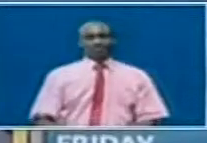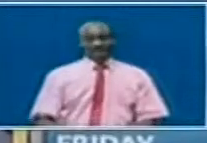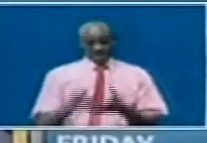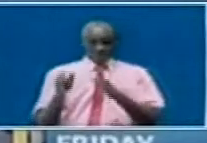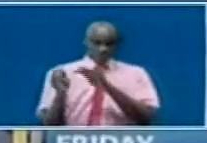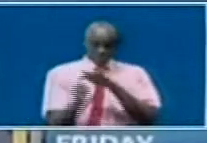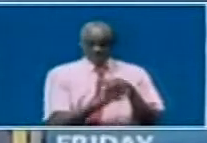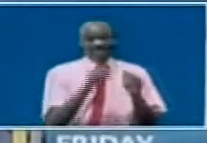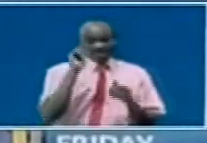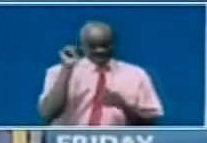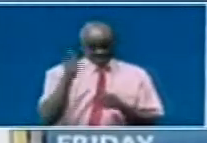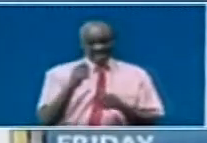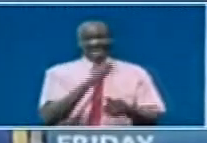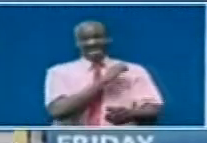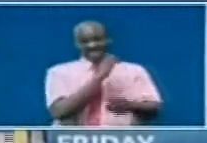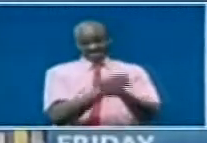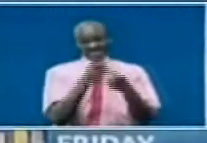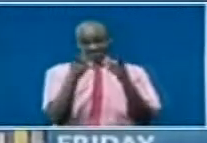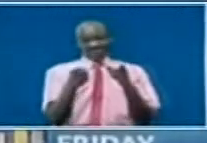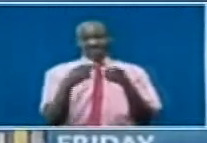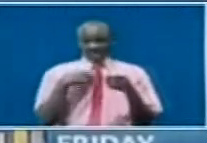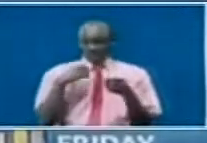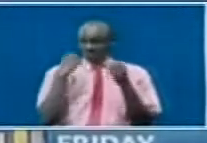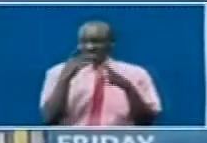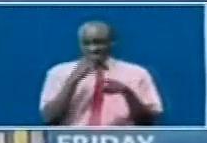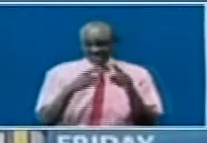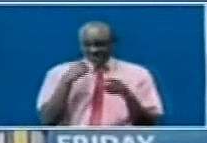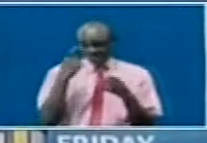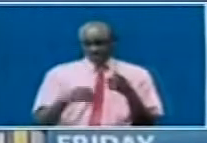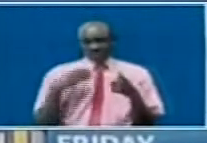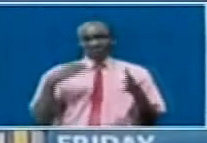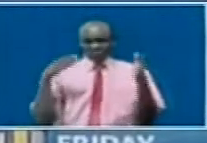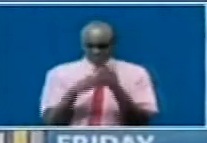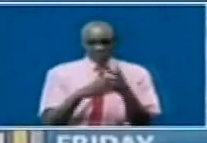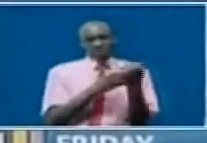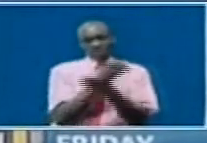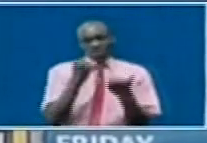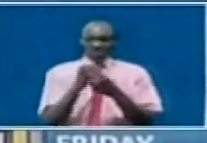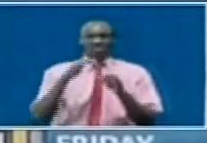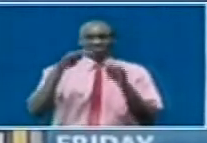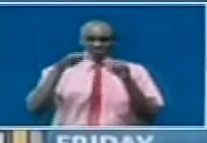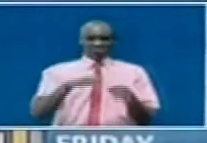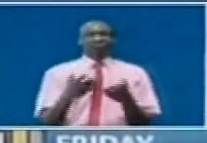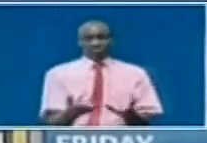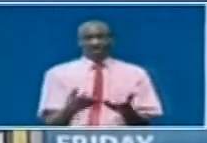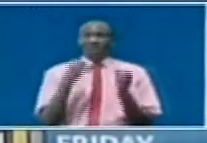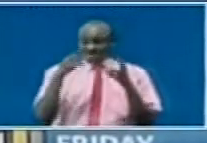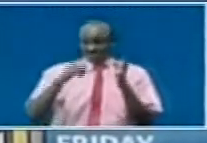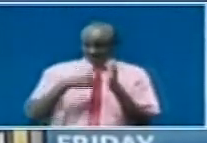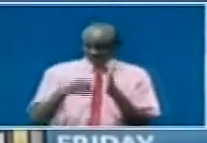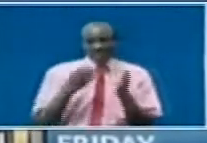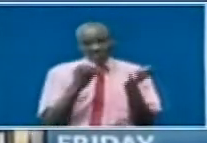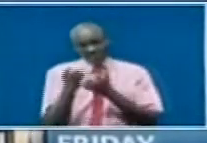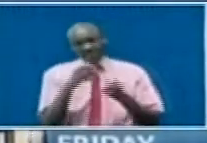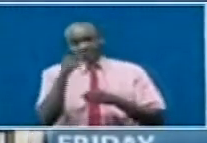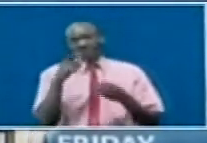Moving on, Kenya's energy costs have for years been deemed as an impediment to rapid economic growth. Manufacturers and businesses